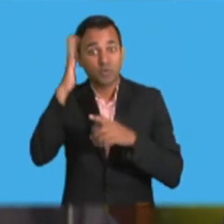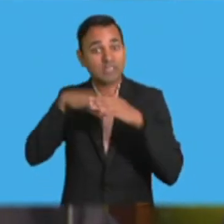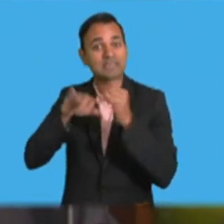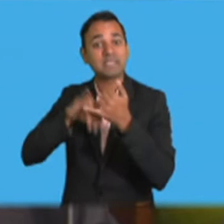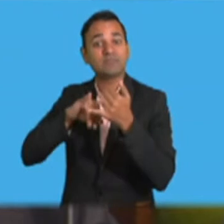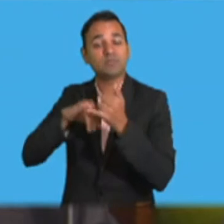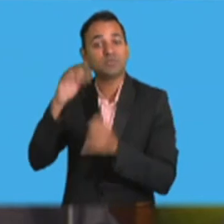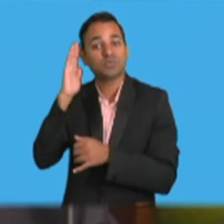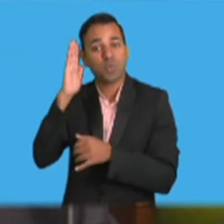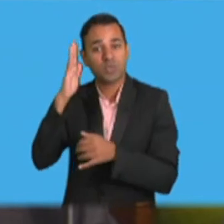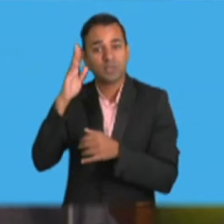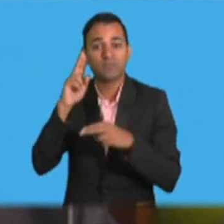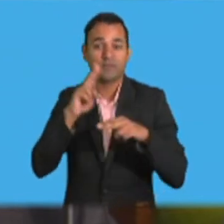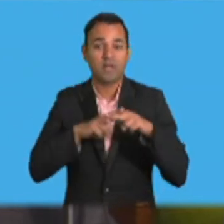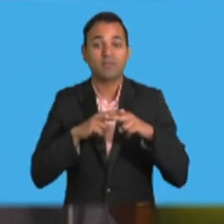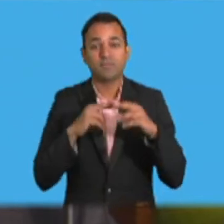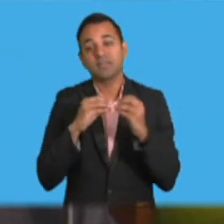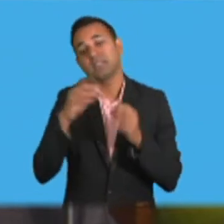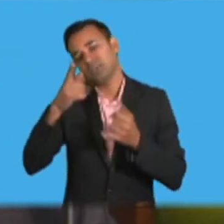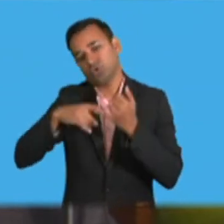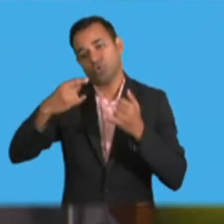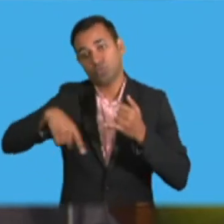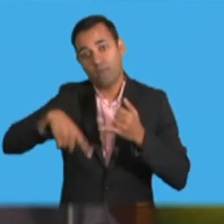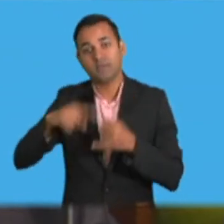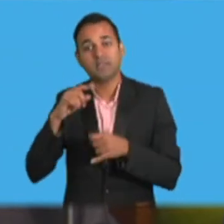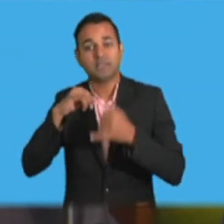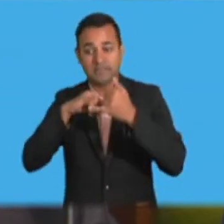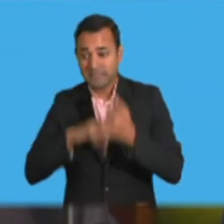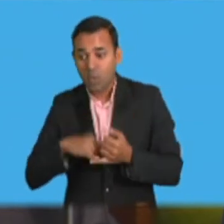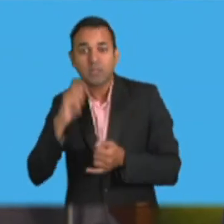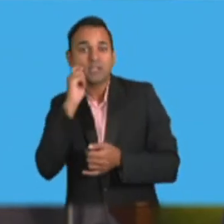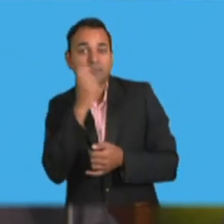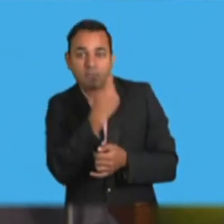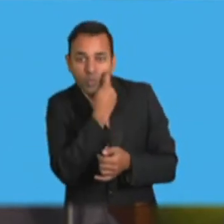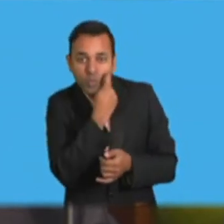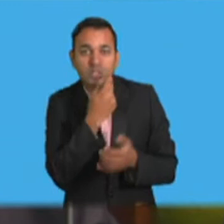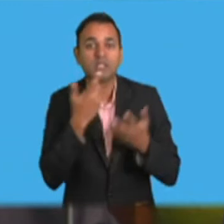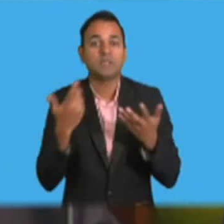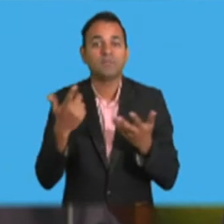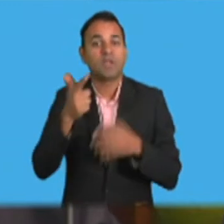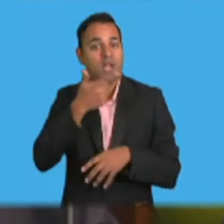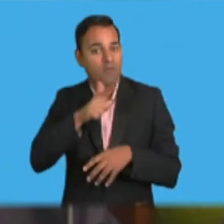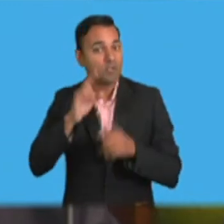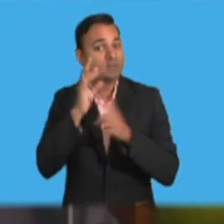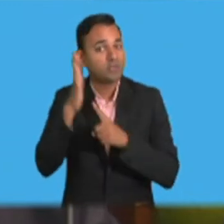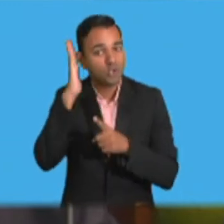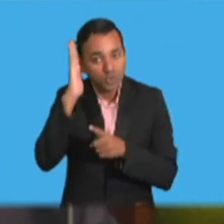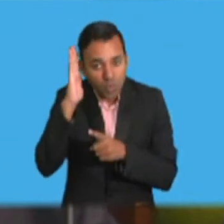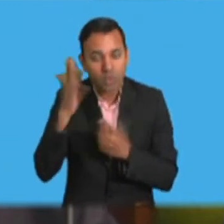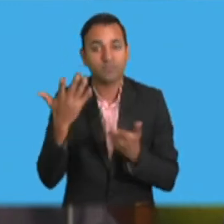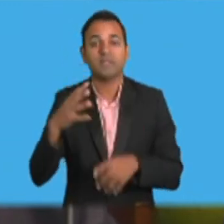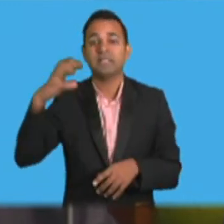Blind, Suva Special School, South Tavuni Primary School, Nora Fraser Special School, Sunshine Special School, Hilton